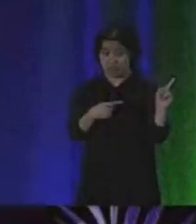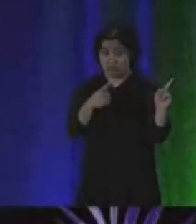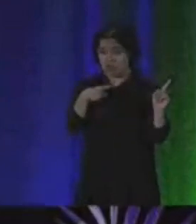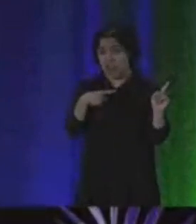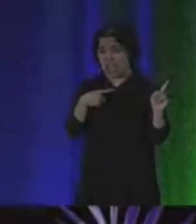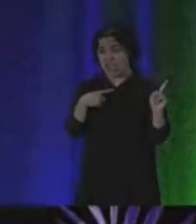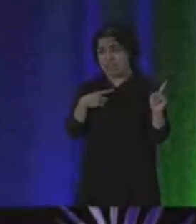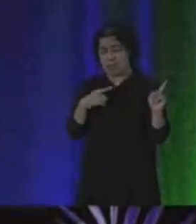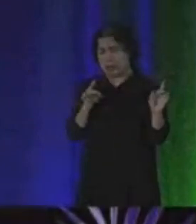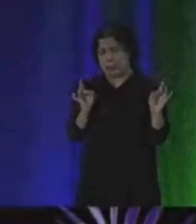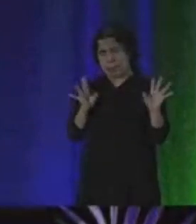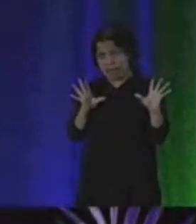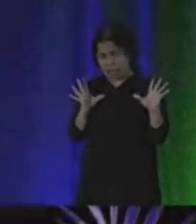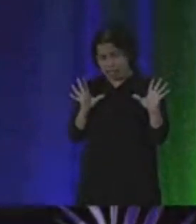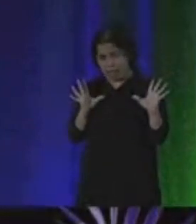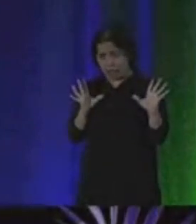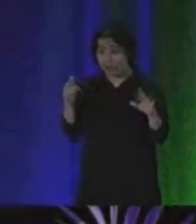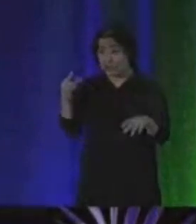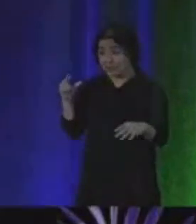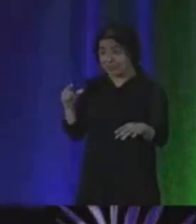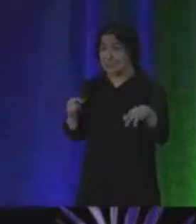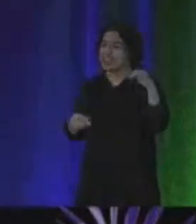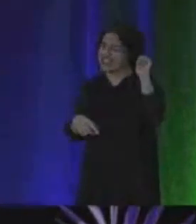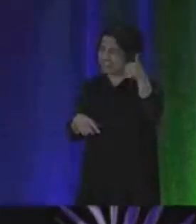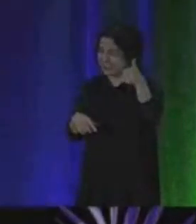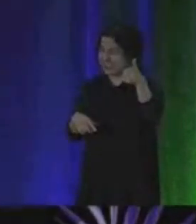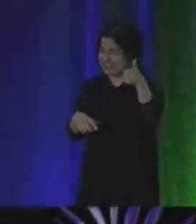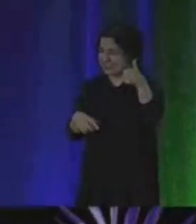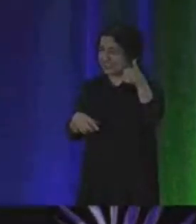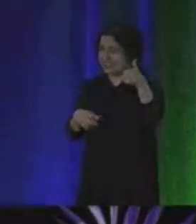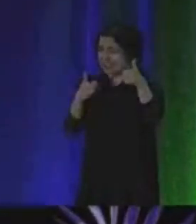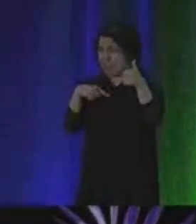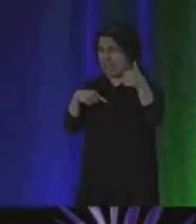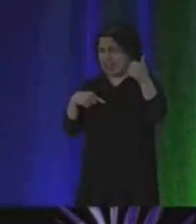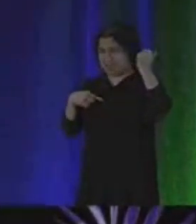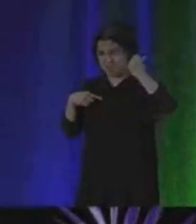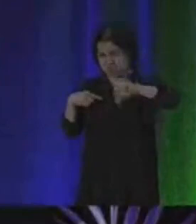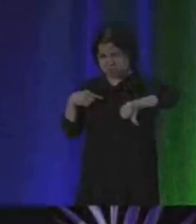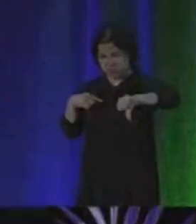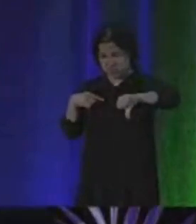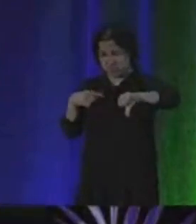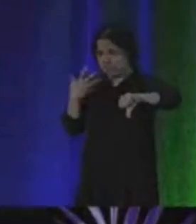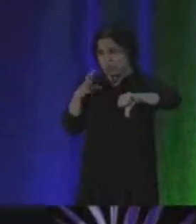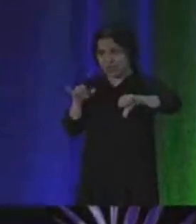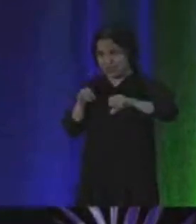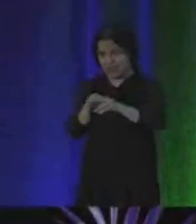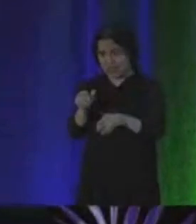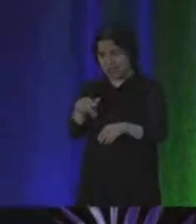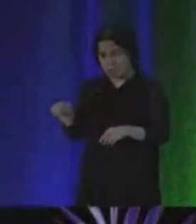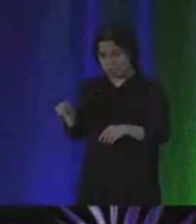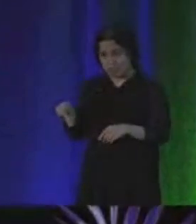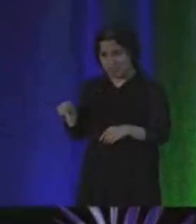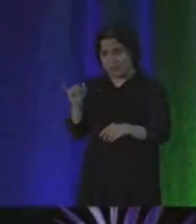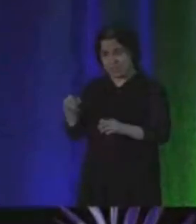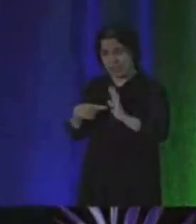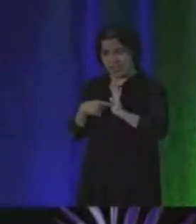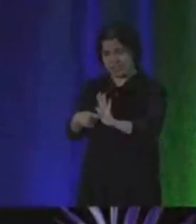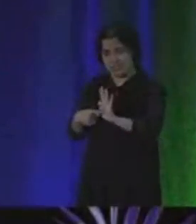bad. Green is good. But red is real bad. You don't want that in your app. That's indicative